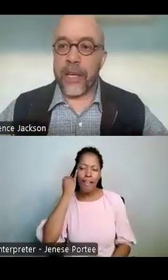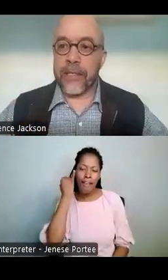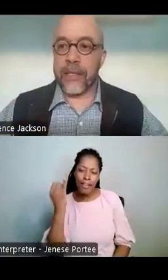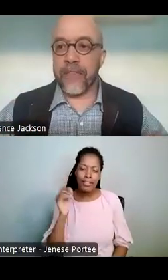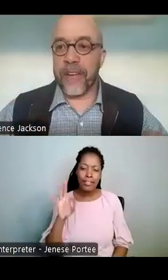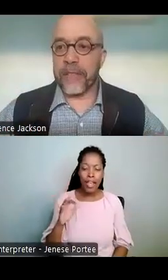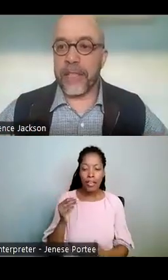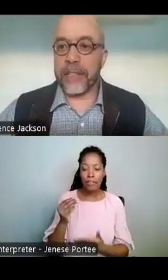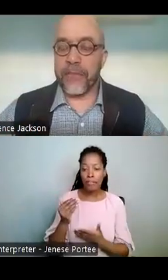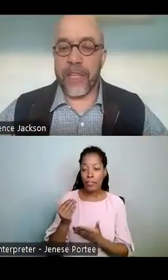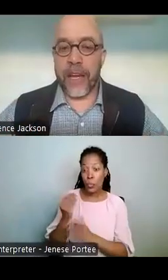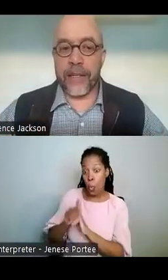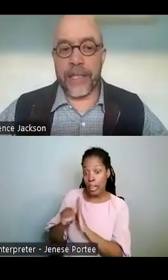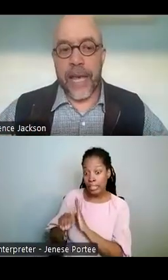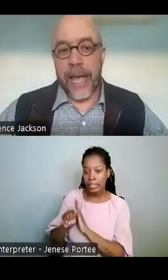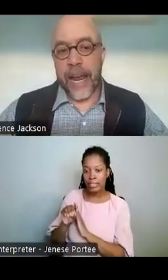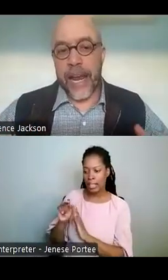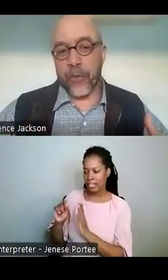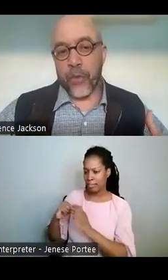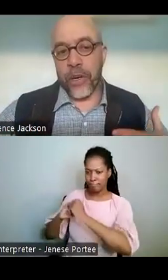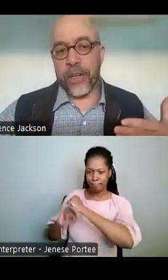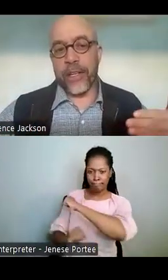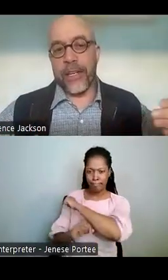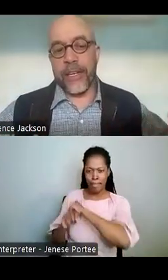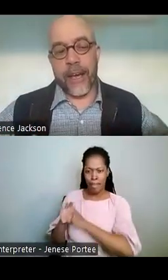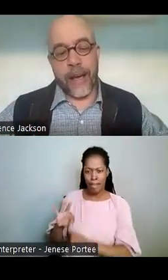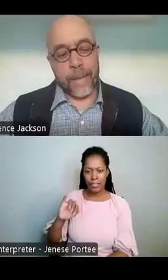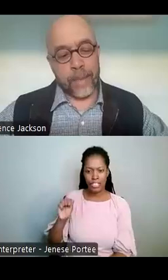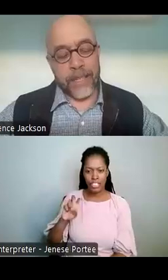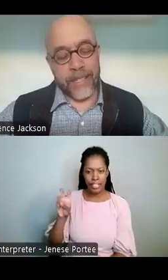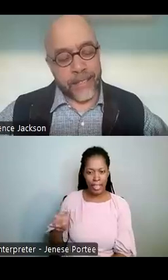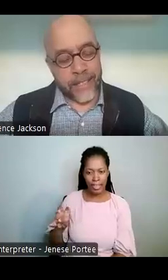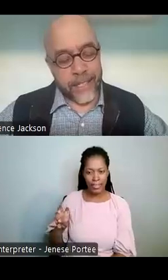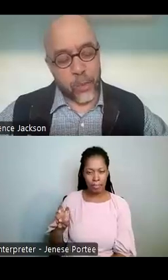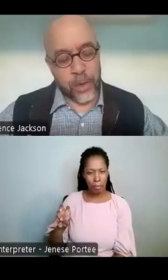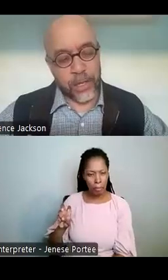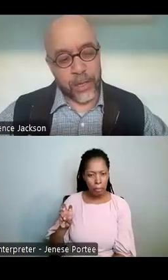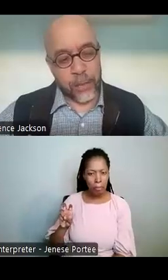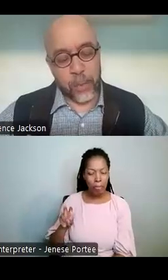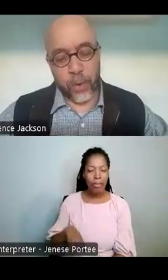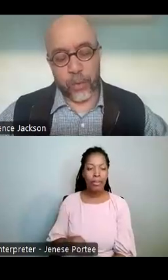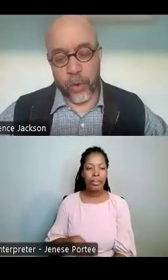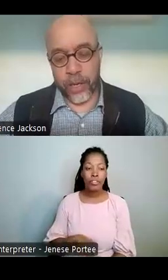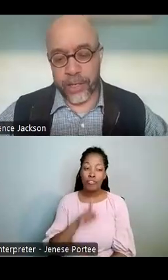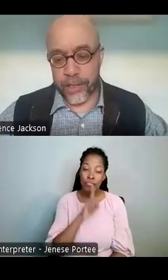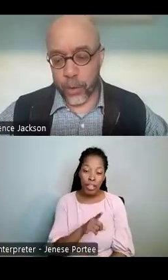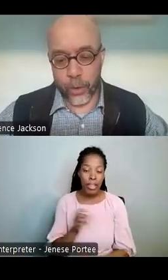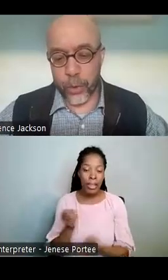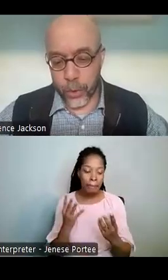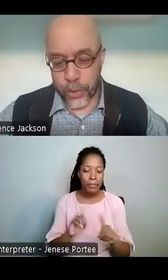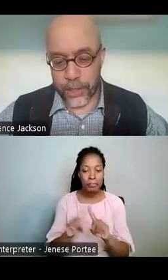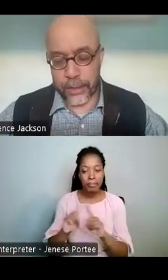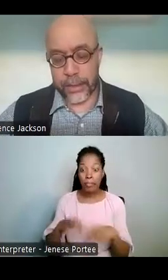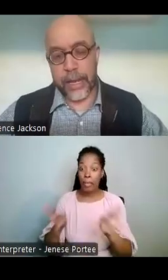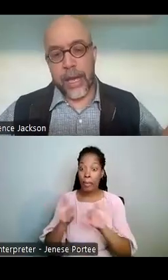Orleans as the foundation of jazz. It really, in so many important ways or